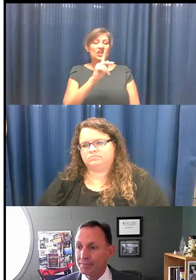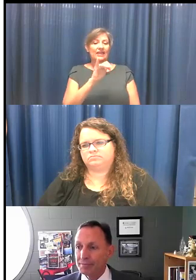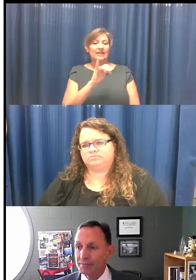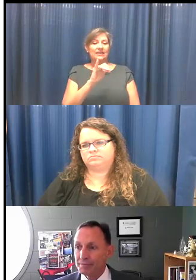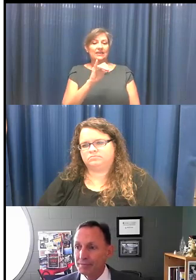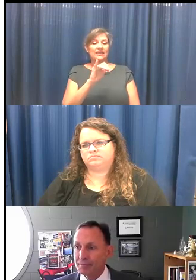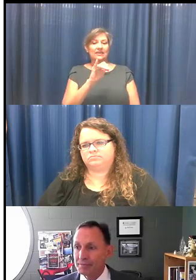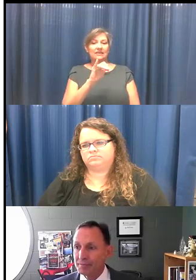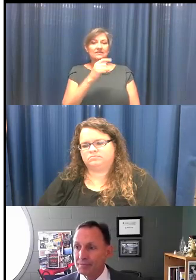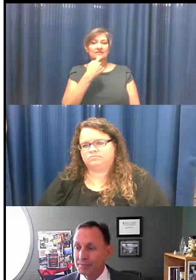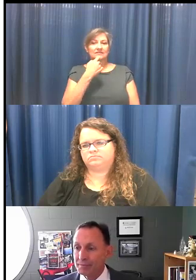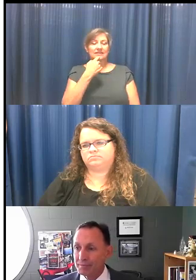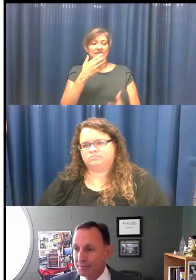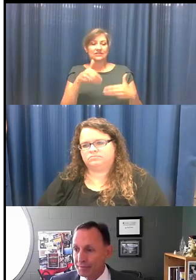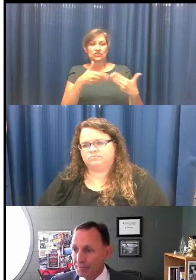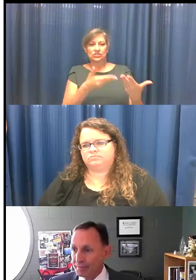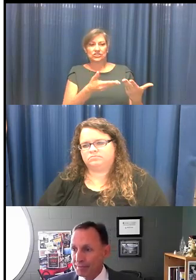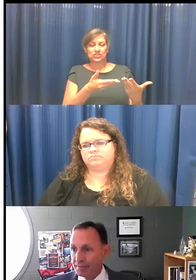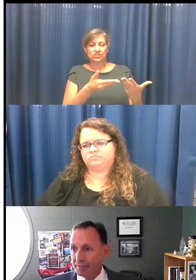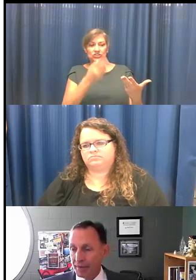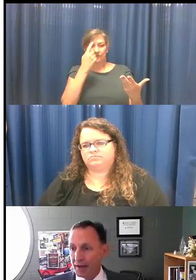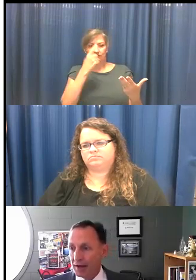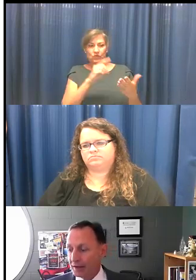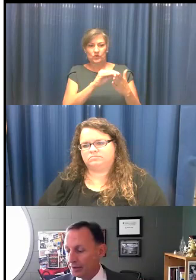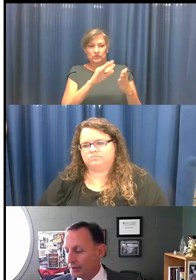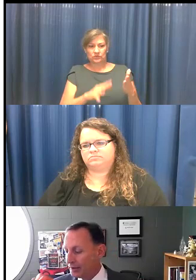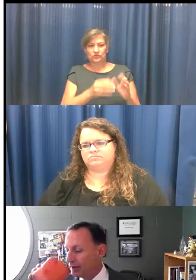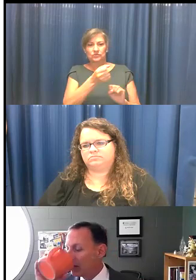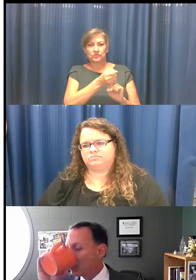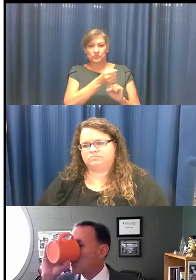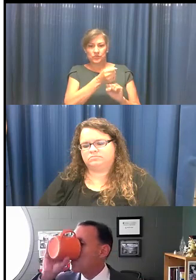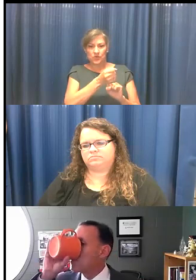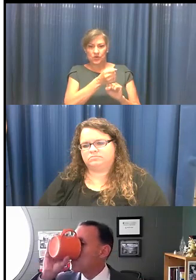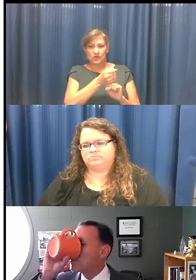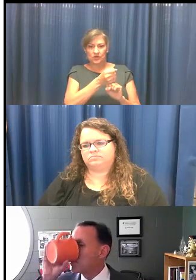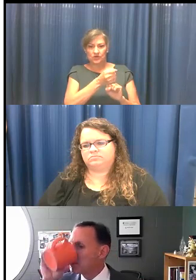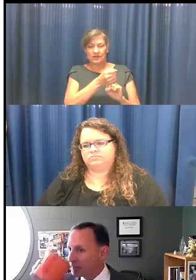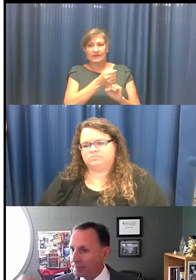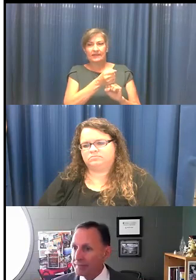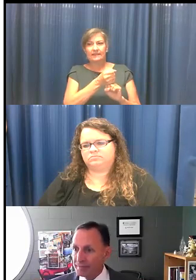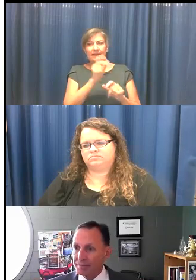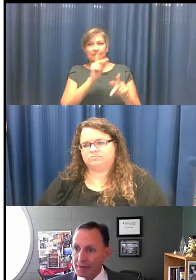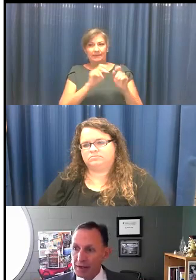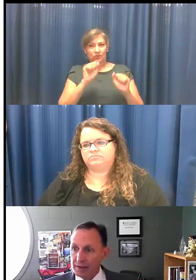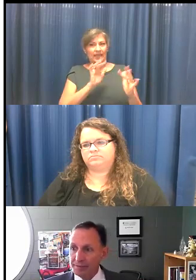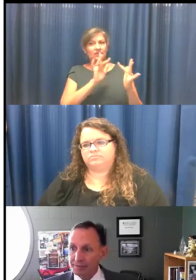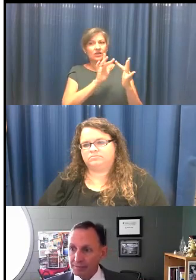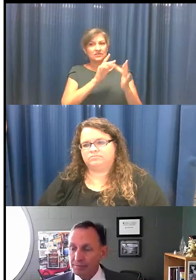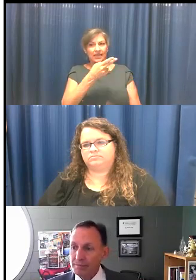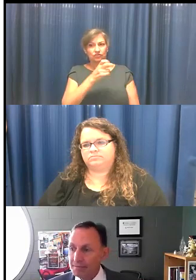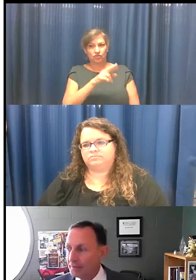suggests that there are suggestions for student support that folks can contact her as